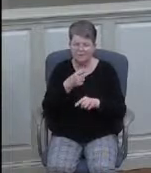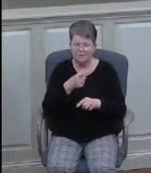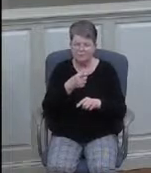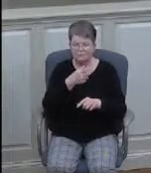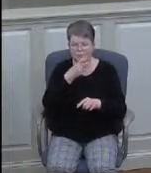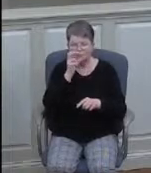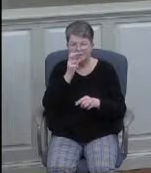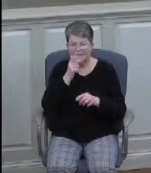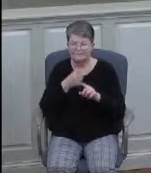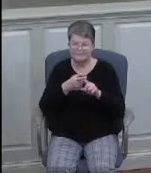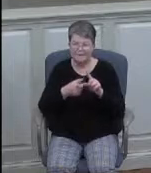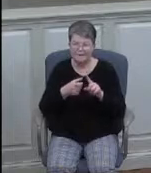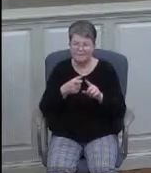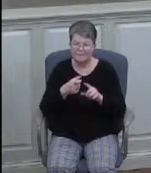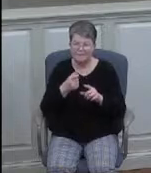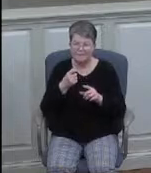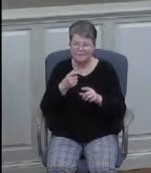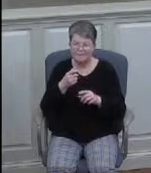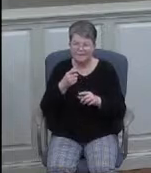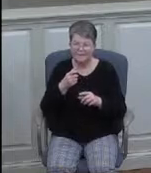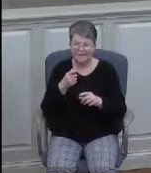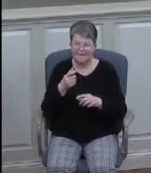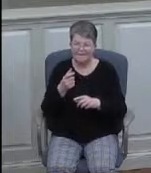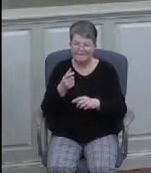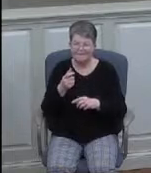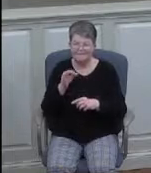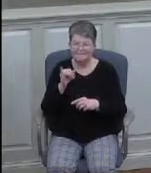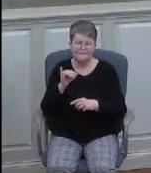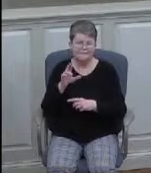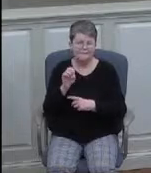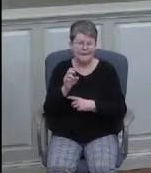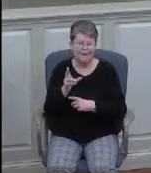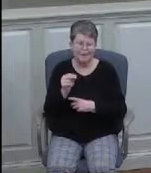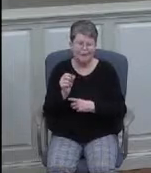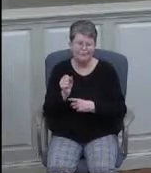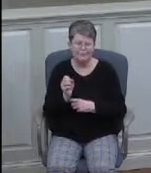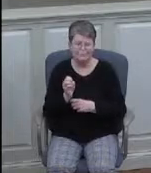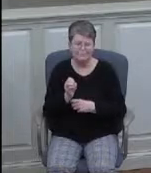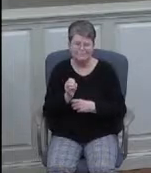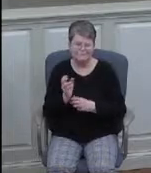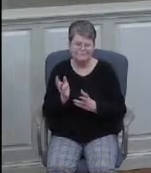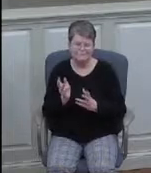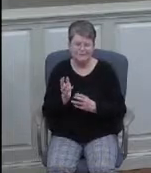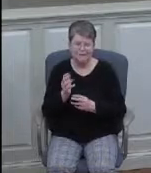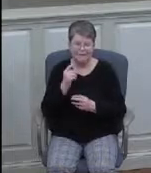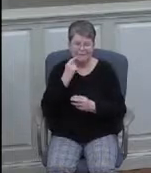hose? Putting it lightly, yeah. And I think for you to